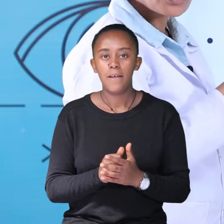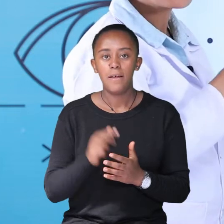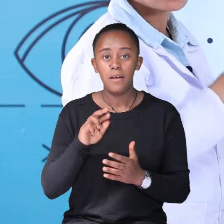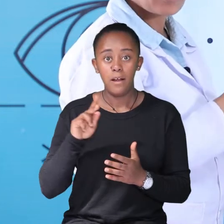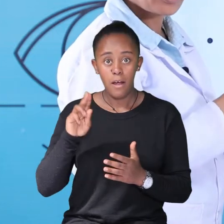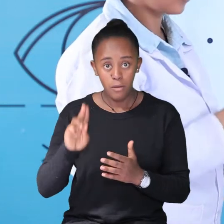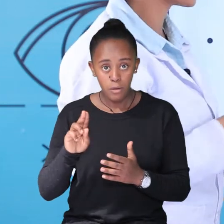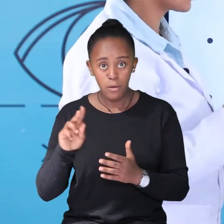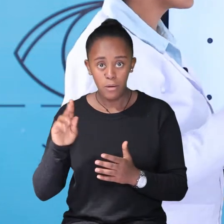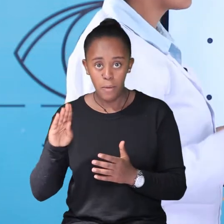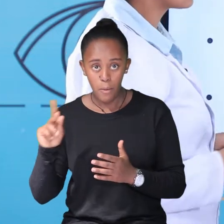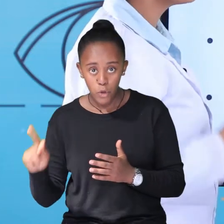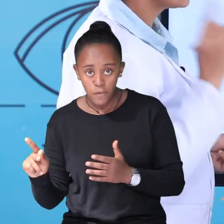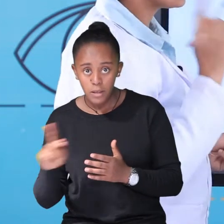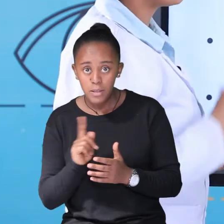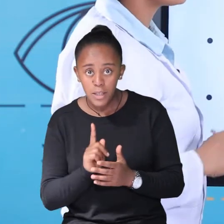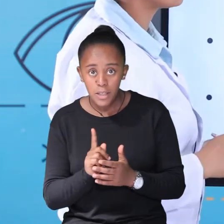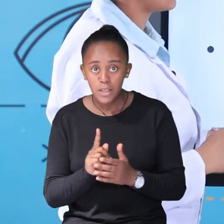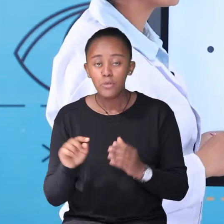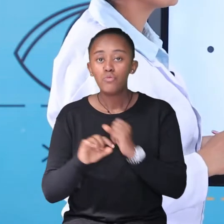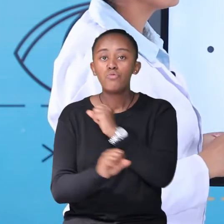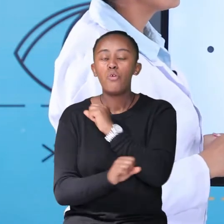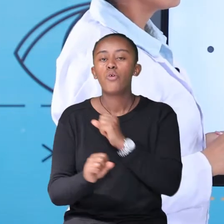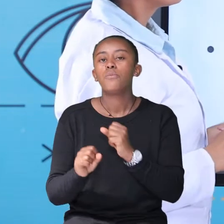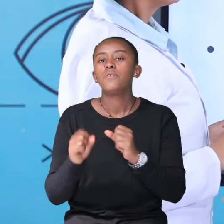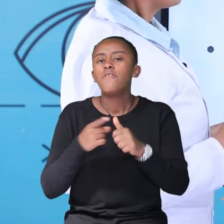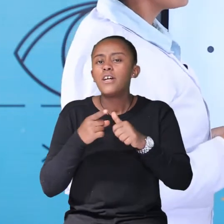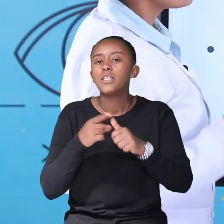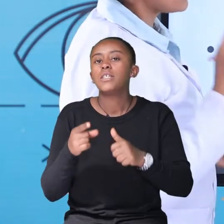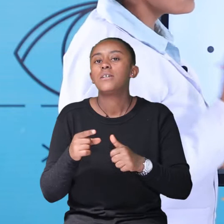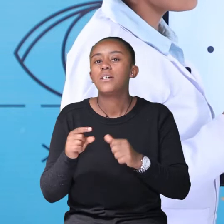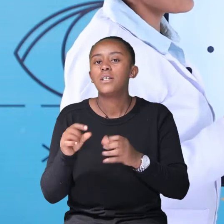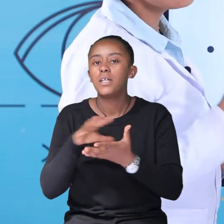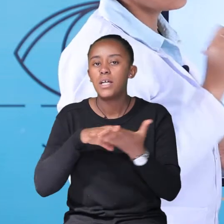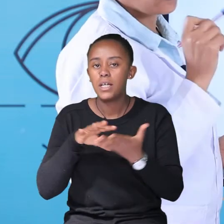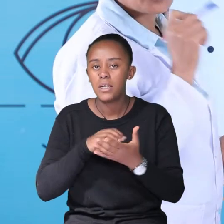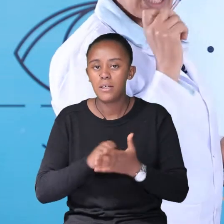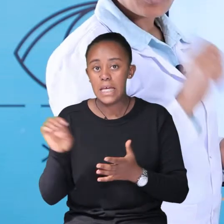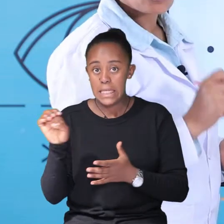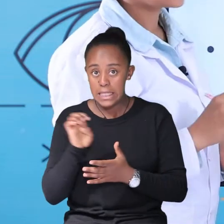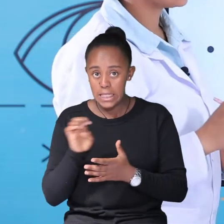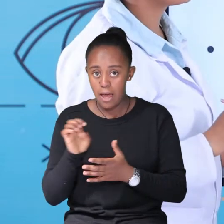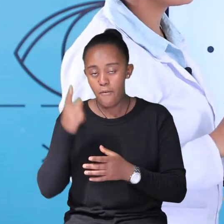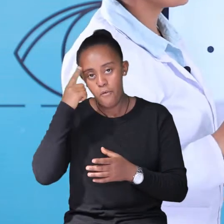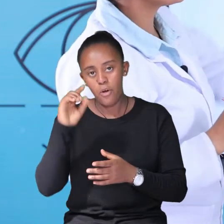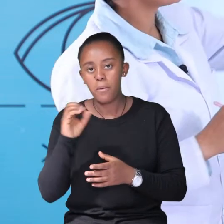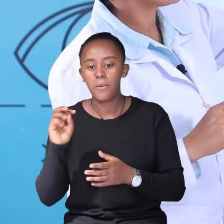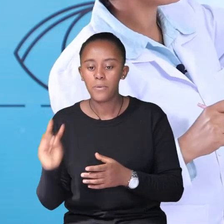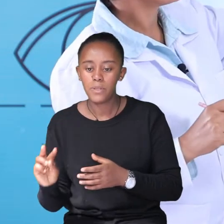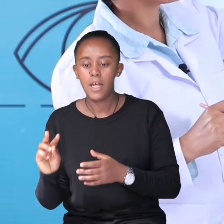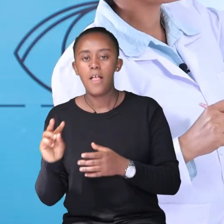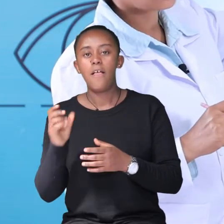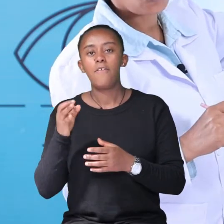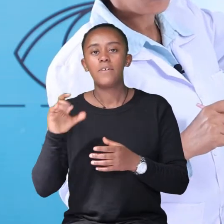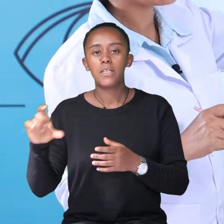combined with carbon dioxide to form the first reaction. And the enzyme for carbon dioxide fixation